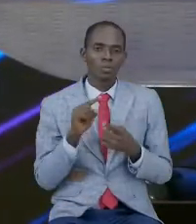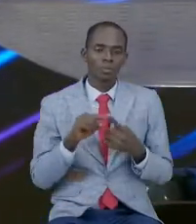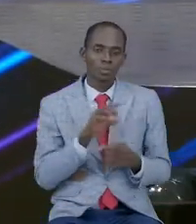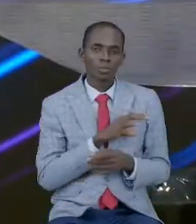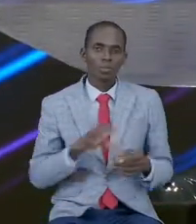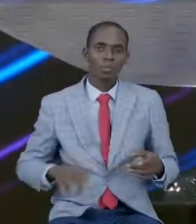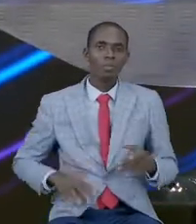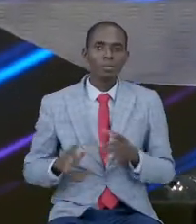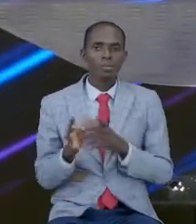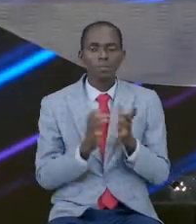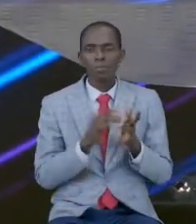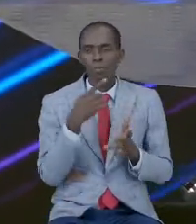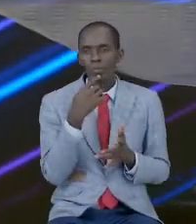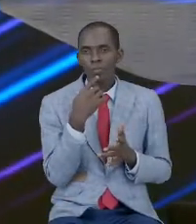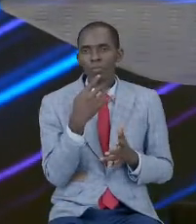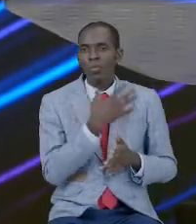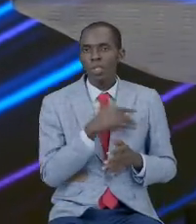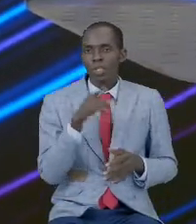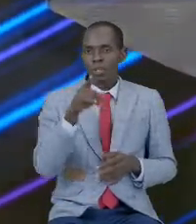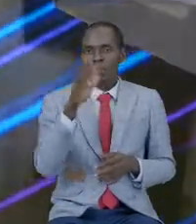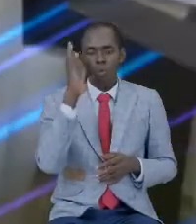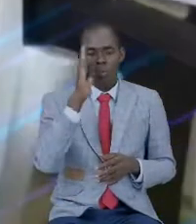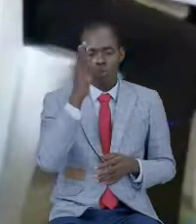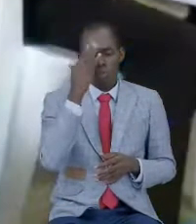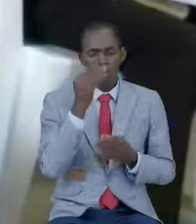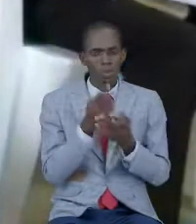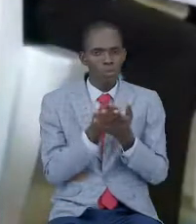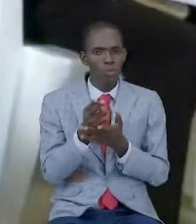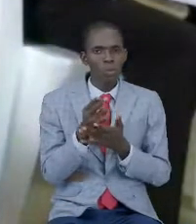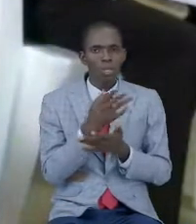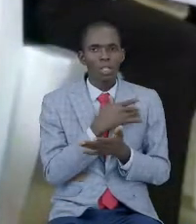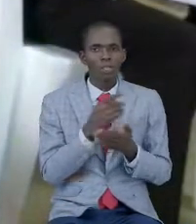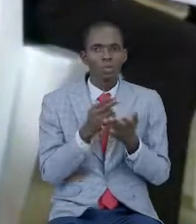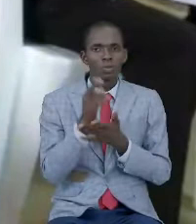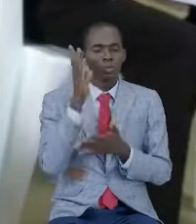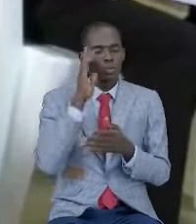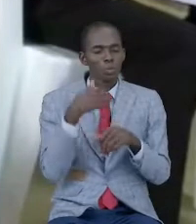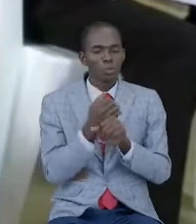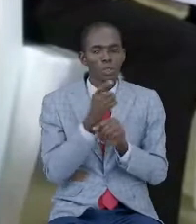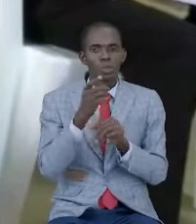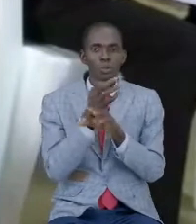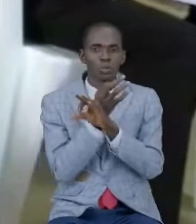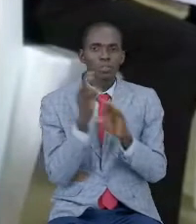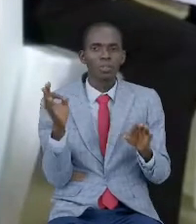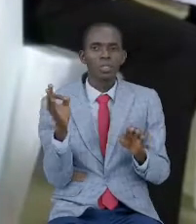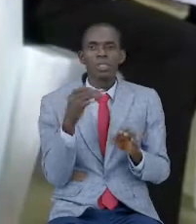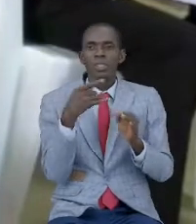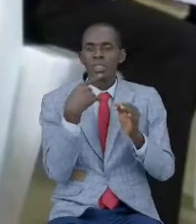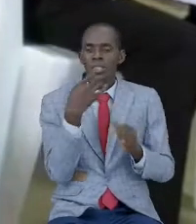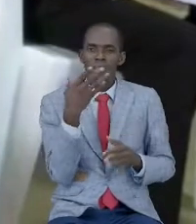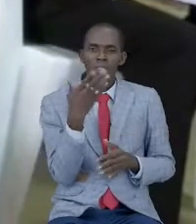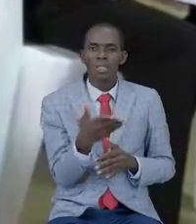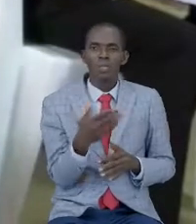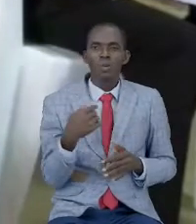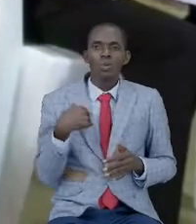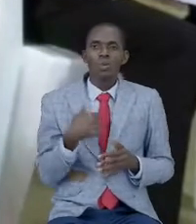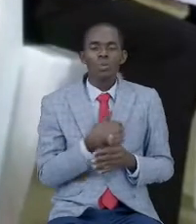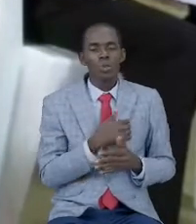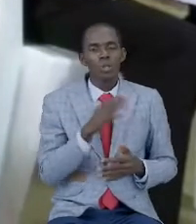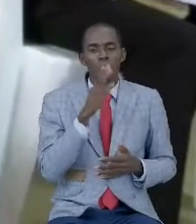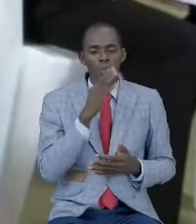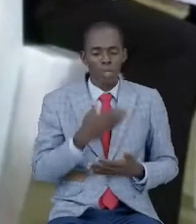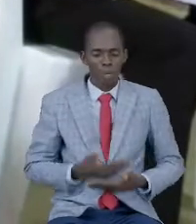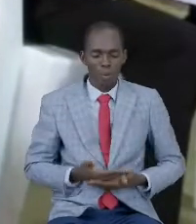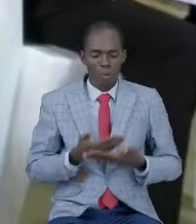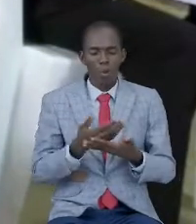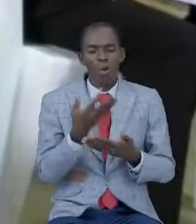said, and ye shall know the truth, and the truth shall make you free, they said, we be born of